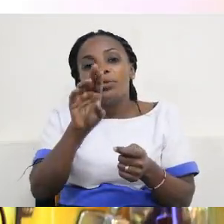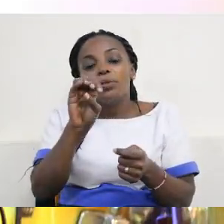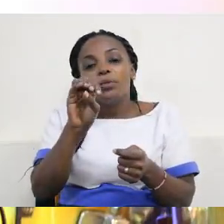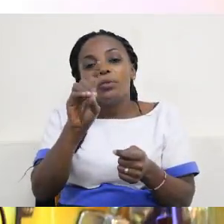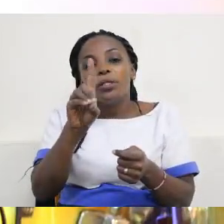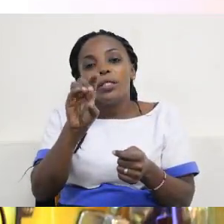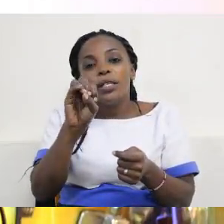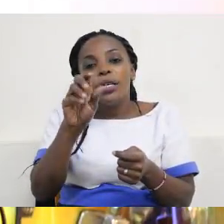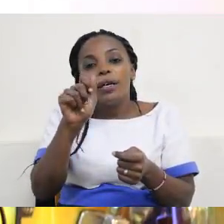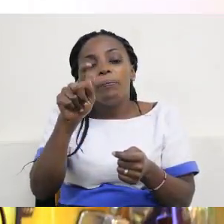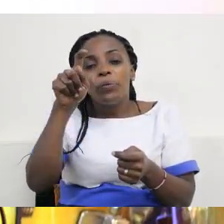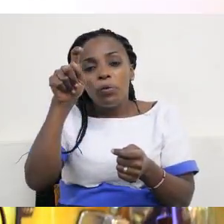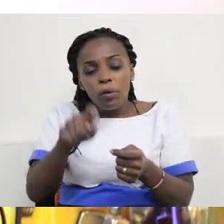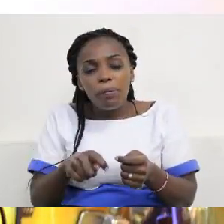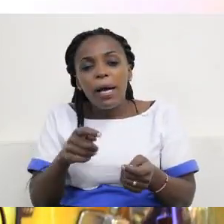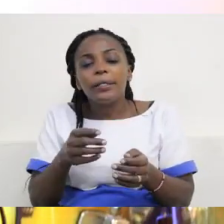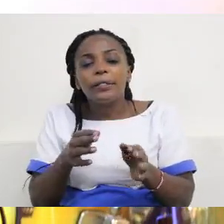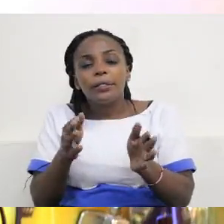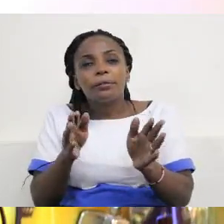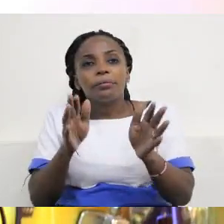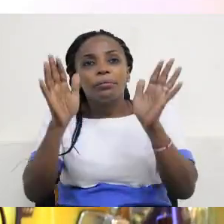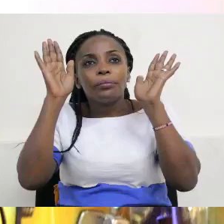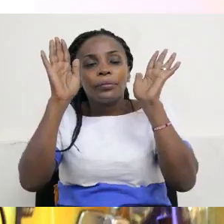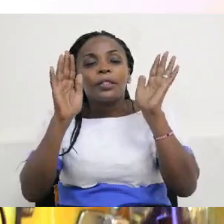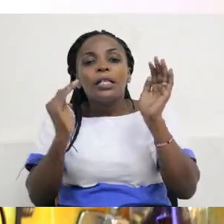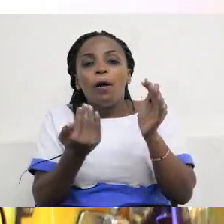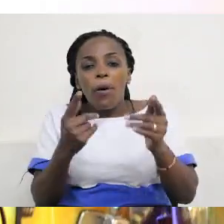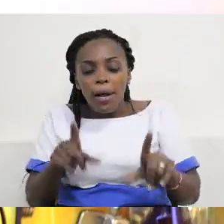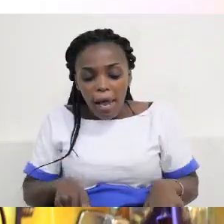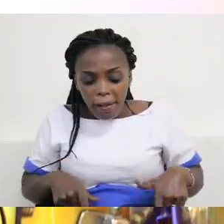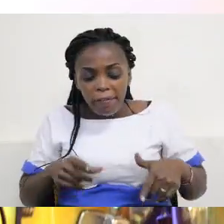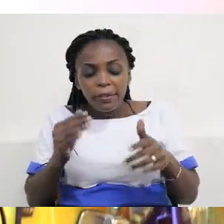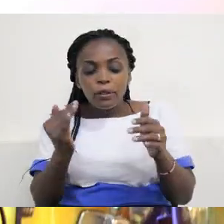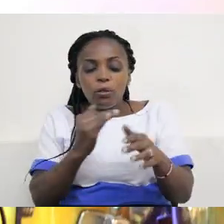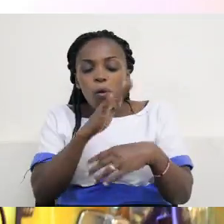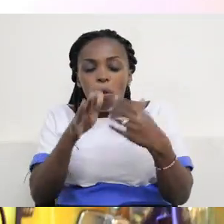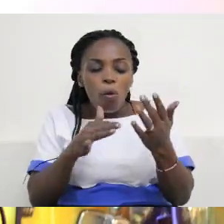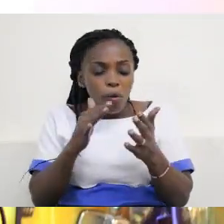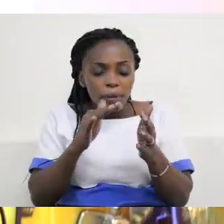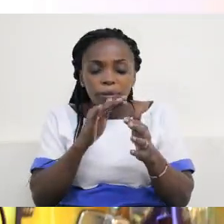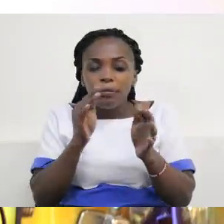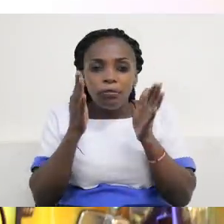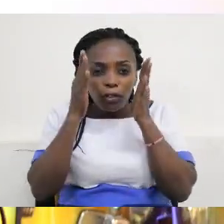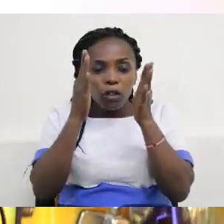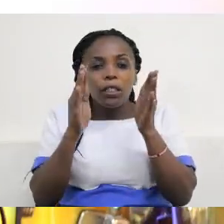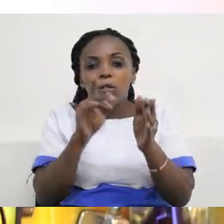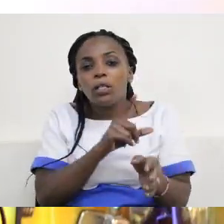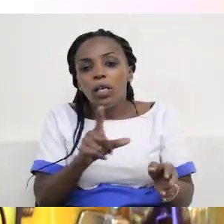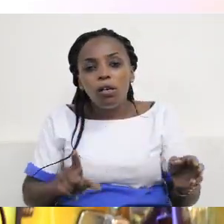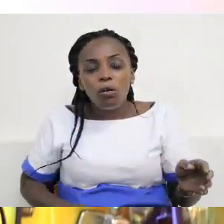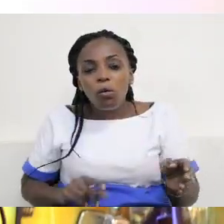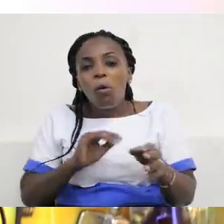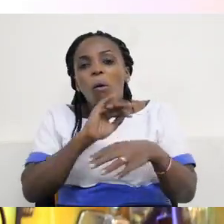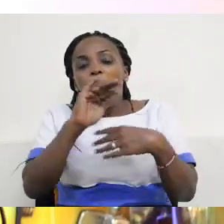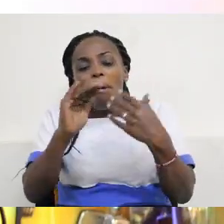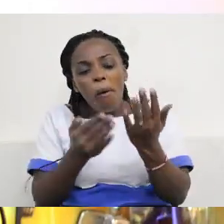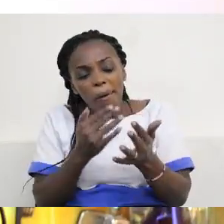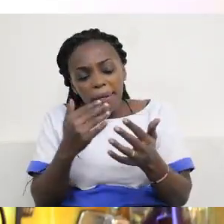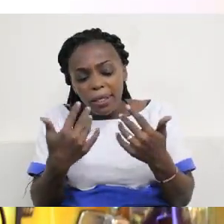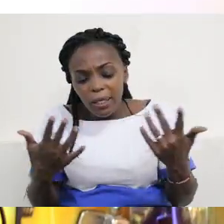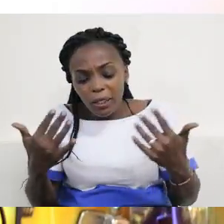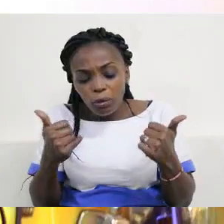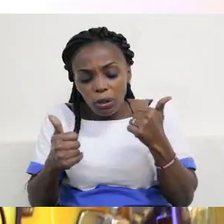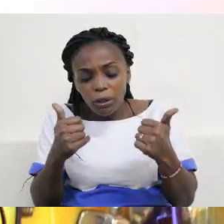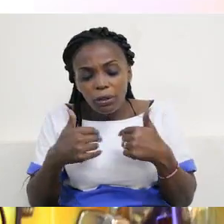we need to dedicate ourselves, our lives, and all the Lord, and all of our, everything that we